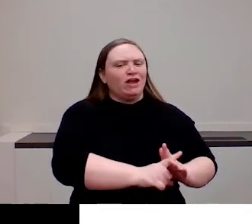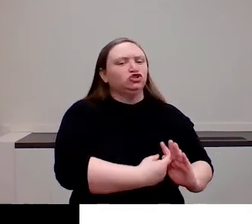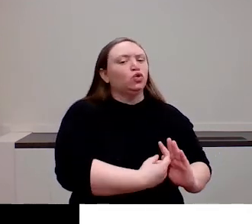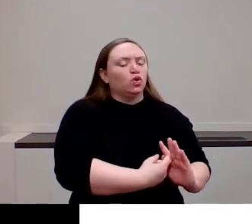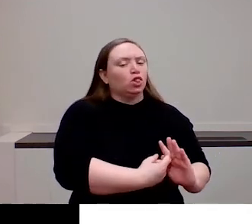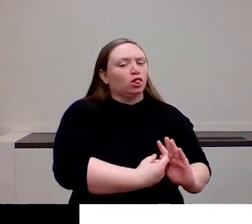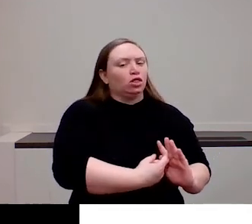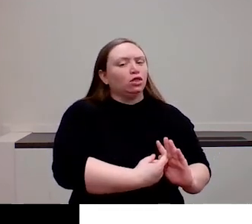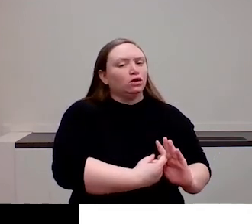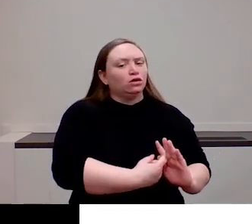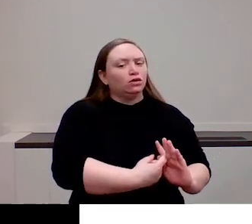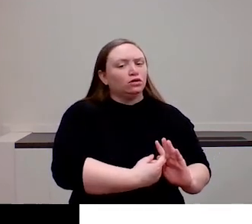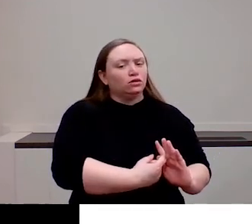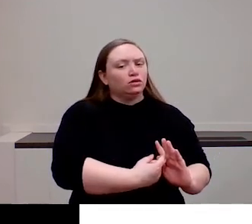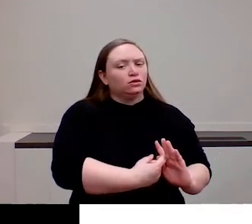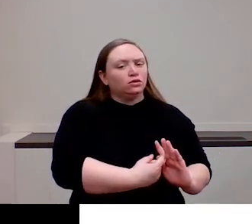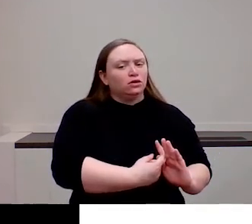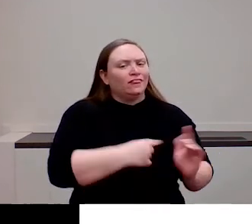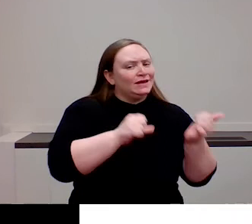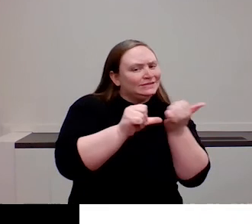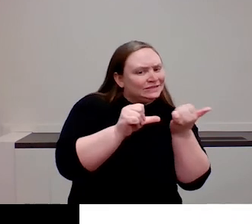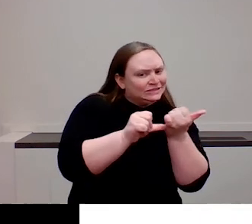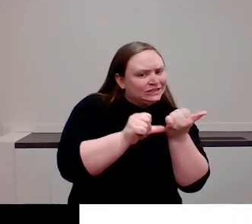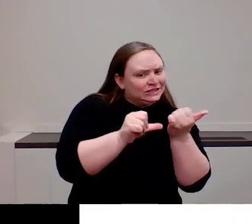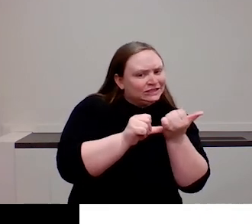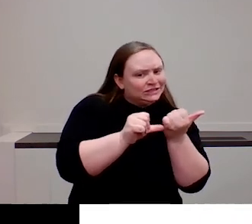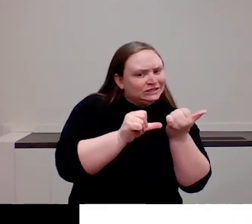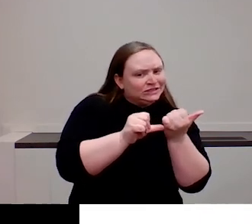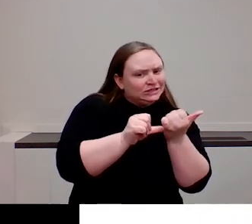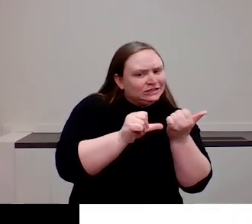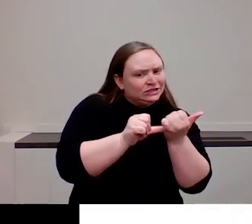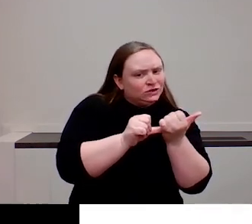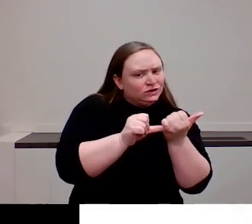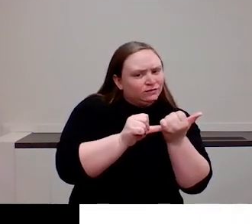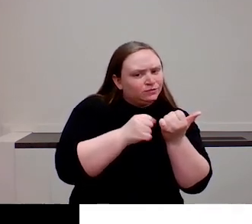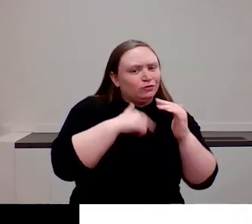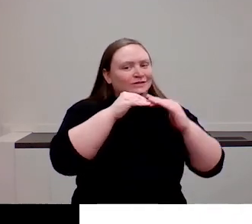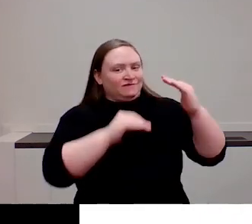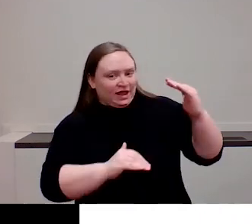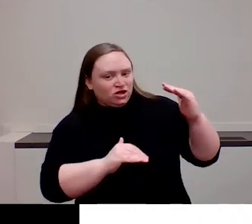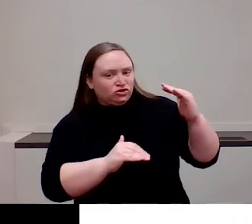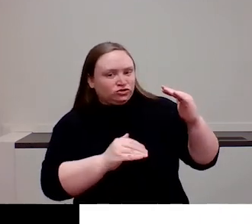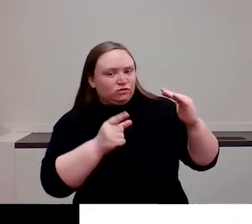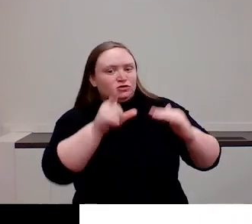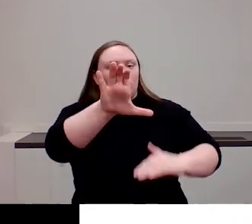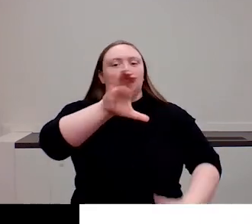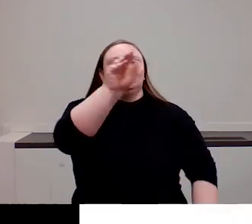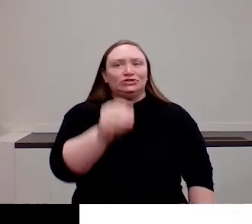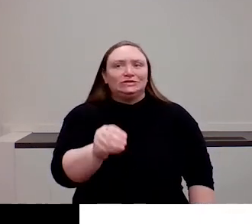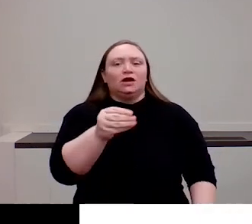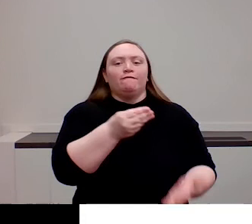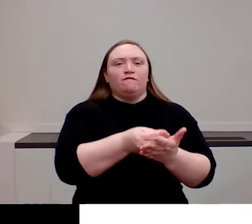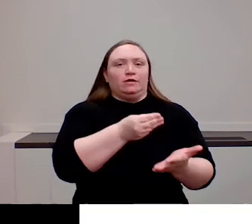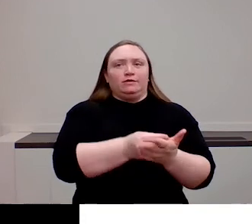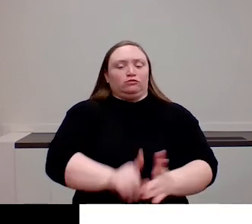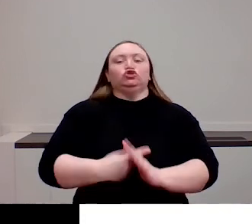original poverty-based assistance, DPIA, whatever you call it, economic disadvantage, was being 100% funded